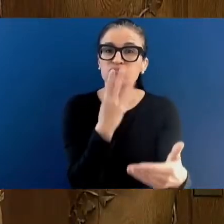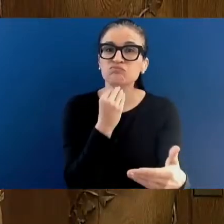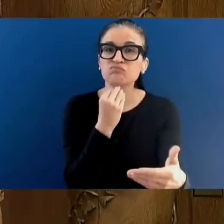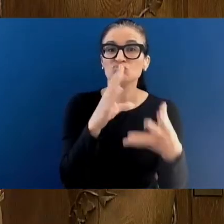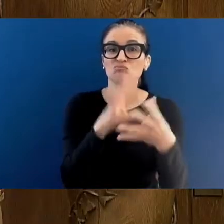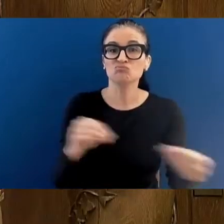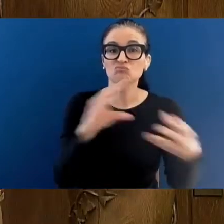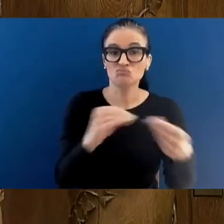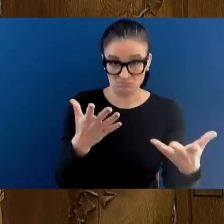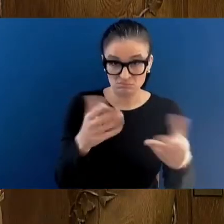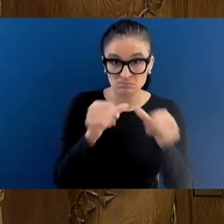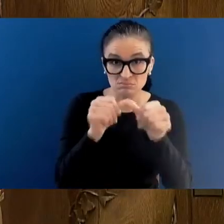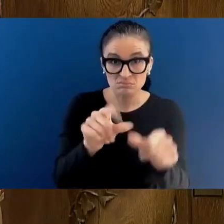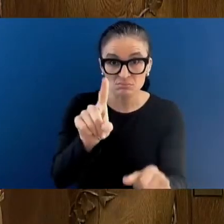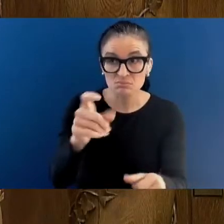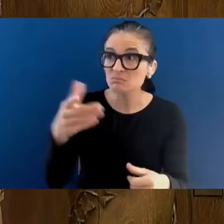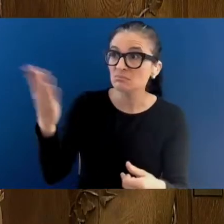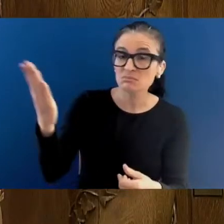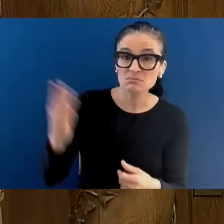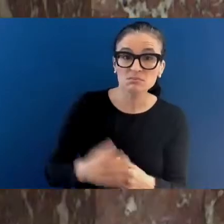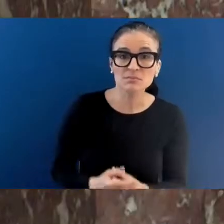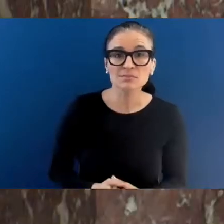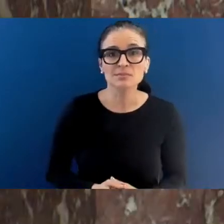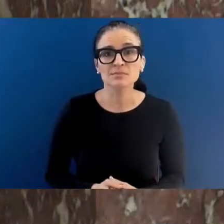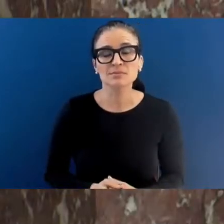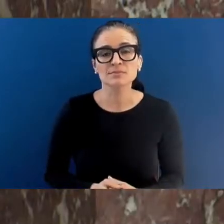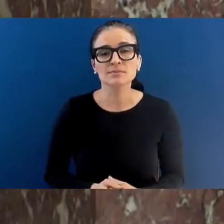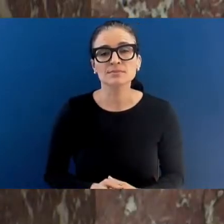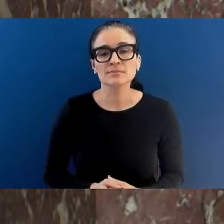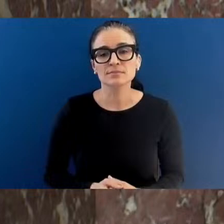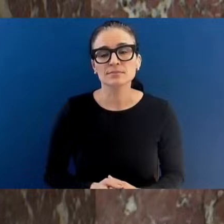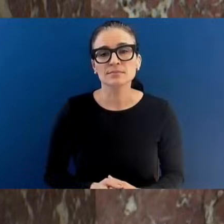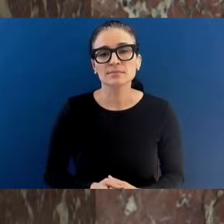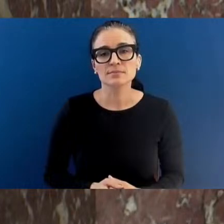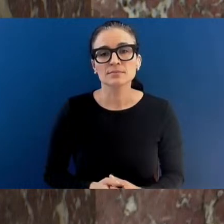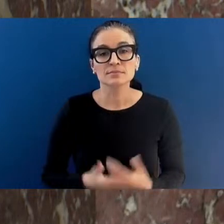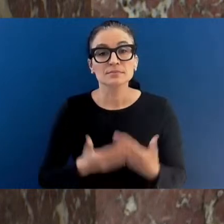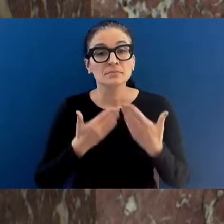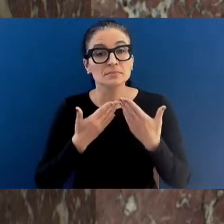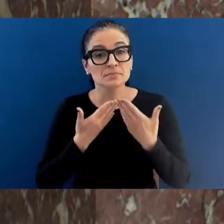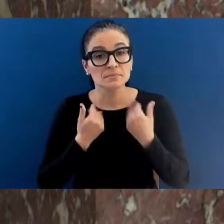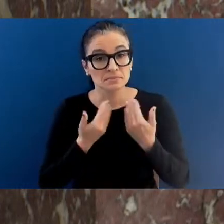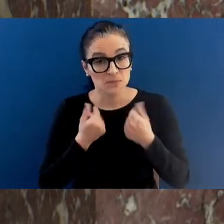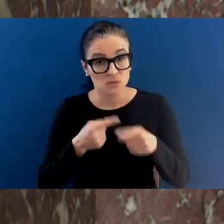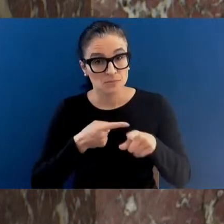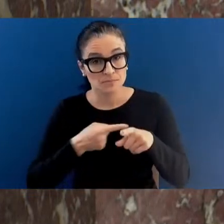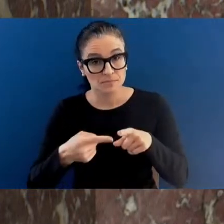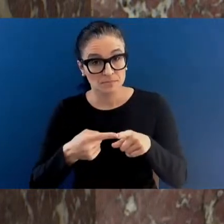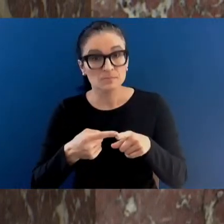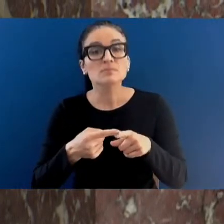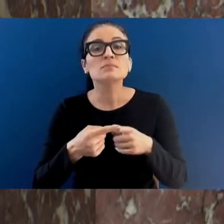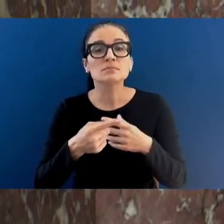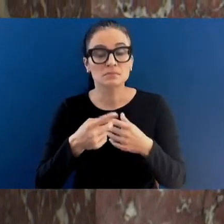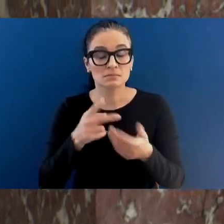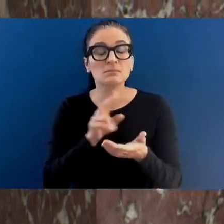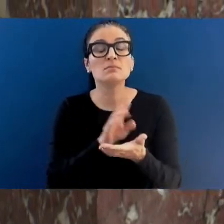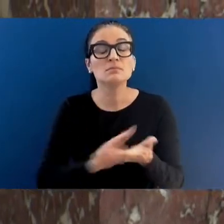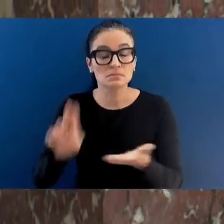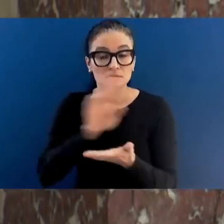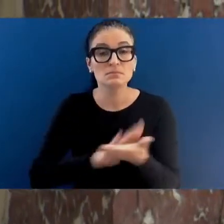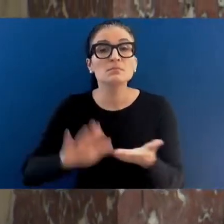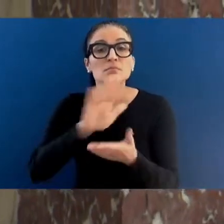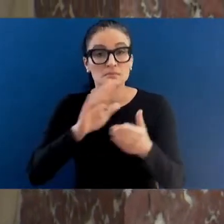Minister of Post-Secondary Education. Thank you, Speaker. And our government has made our position very clear.